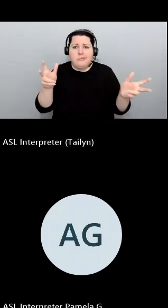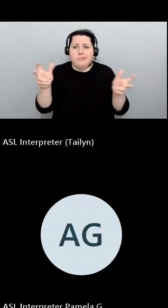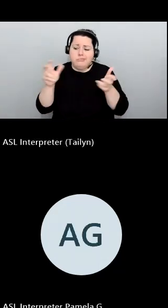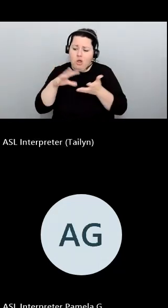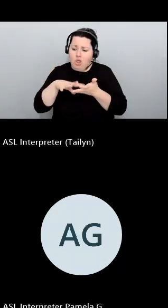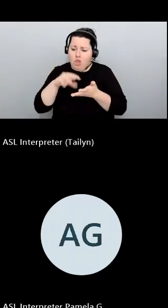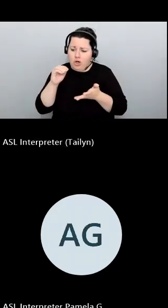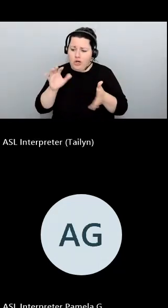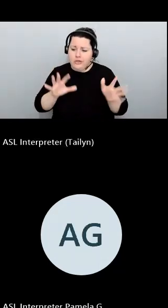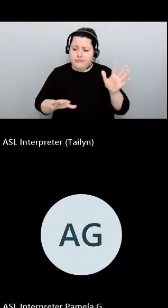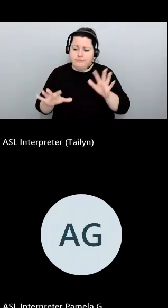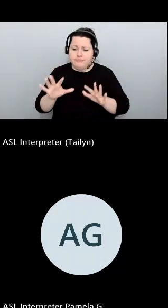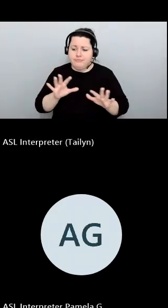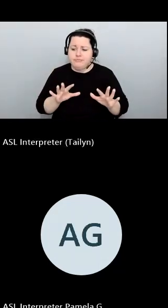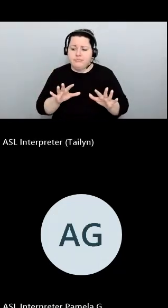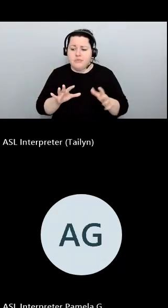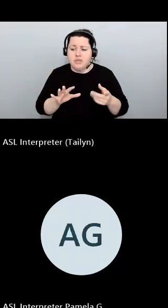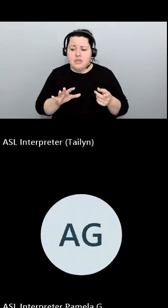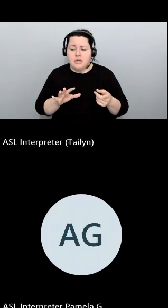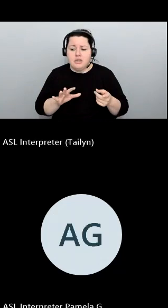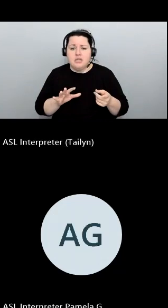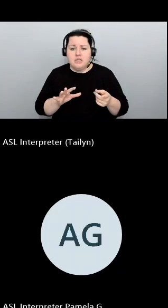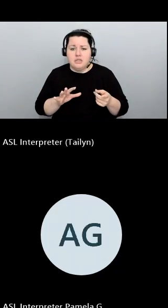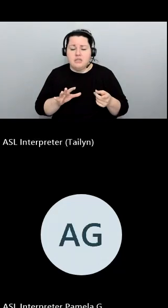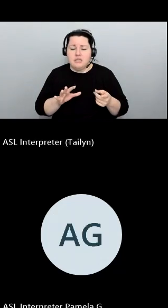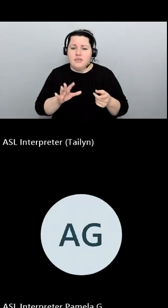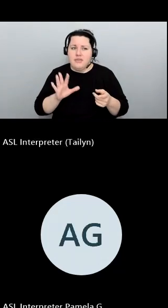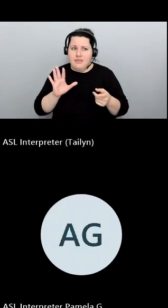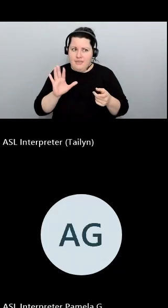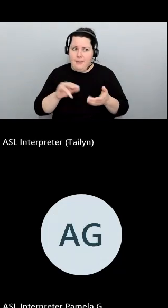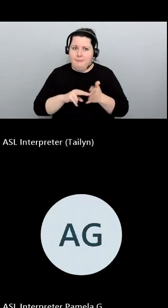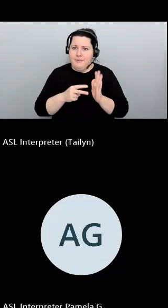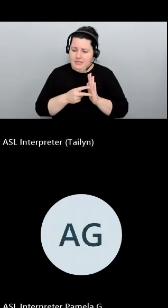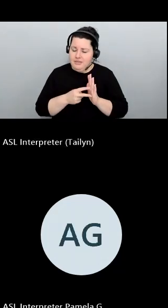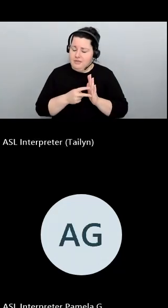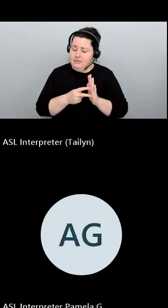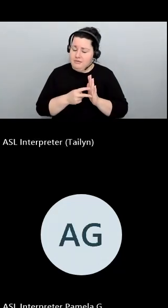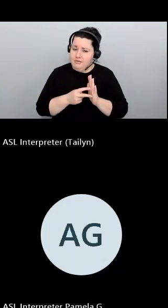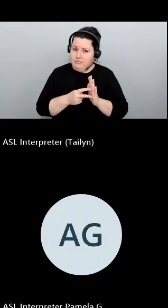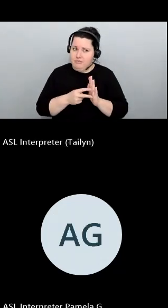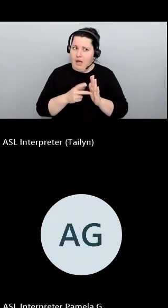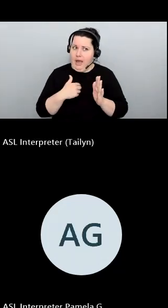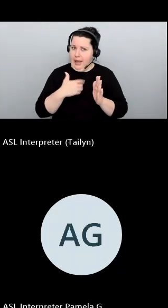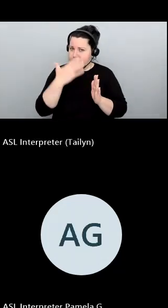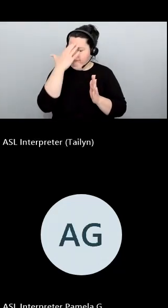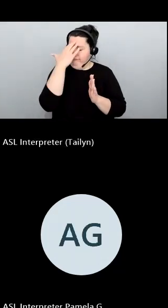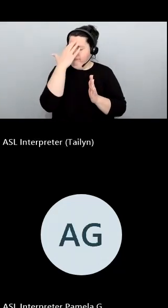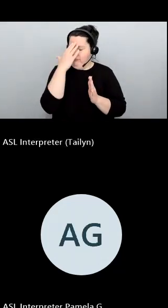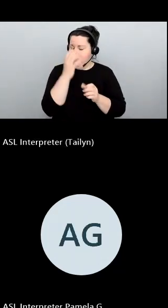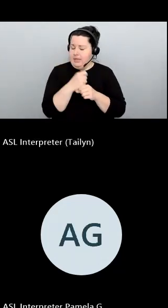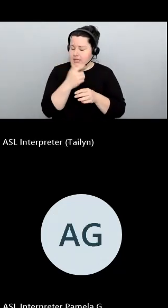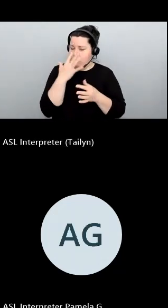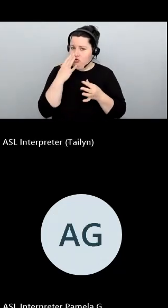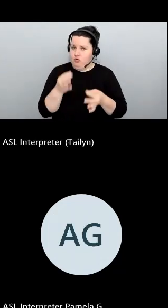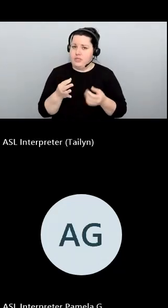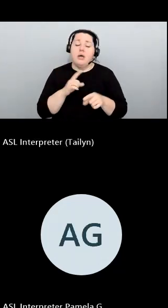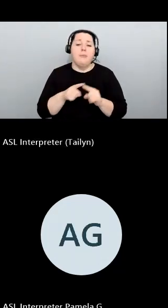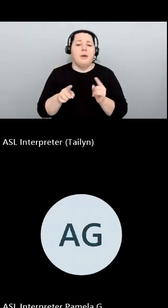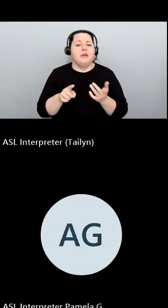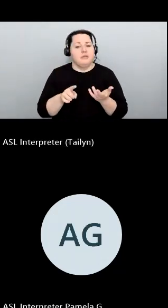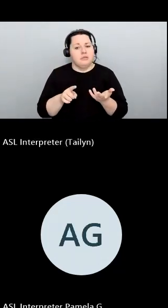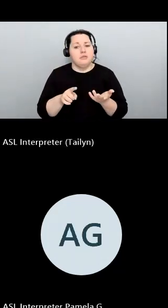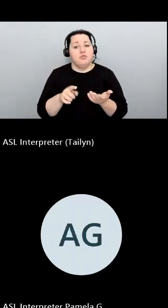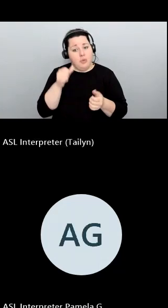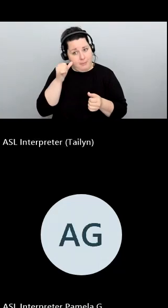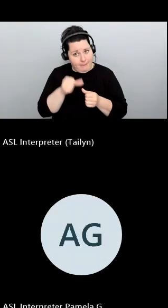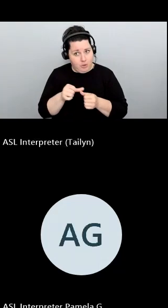your bearings, and then you're making a very informed choice, I guess. But also just remember, as a member,